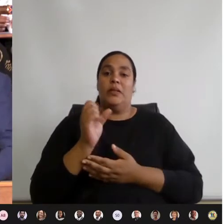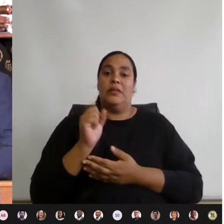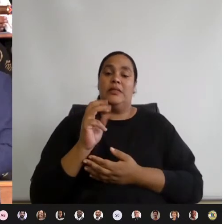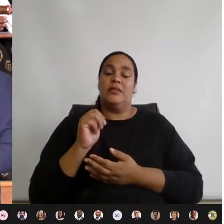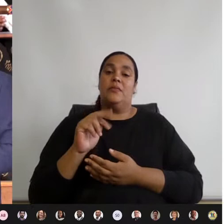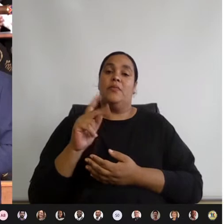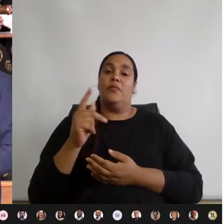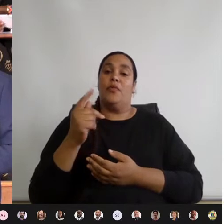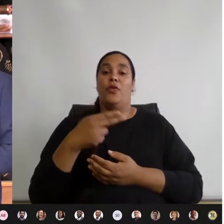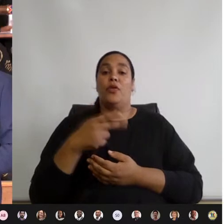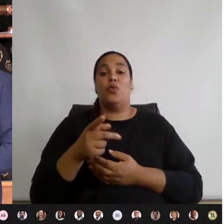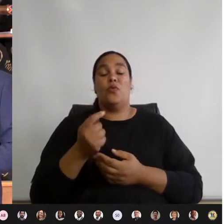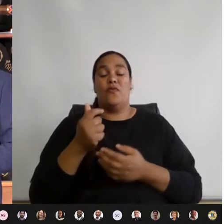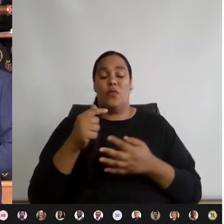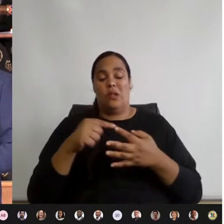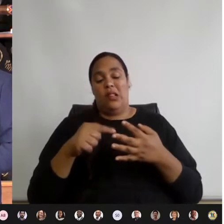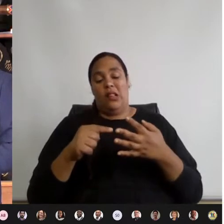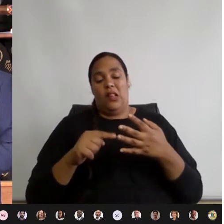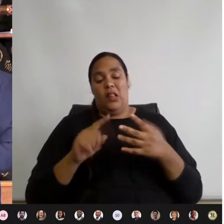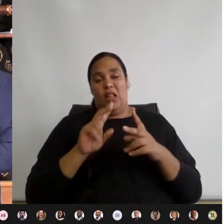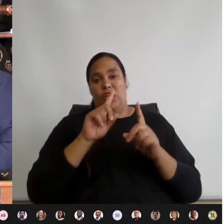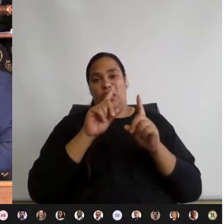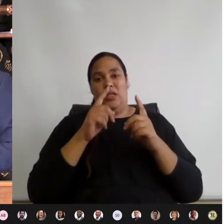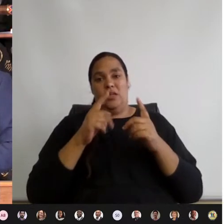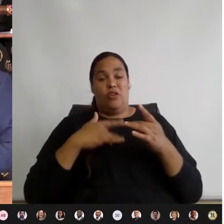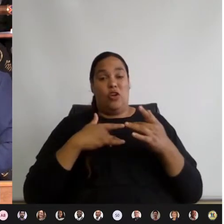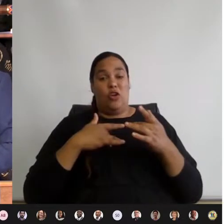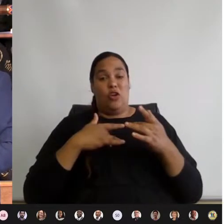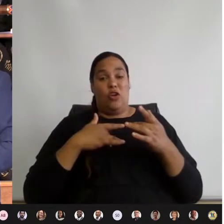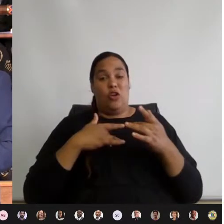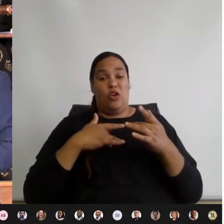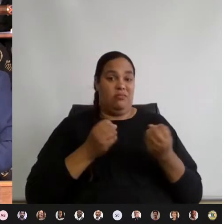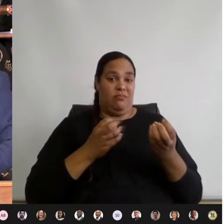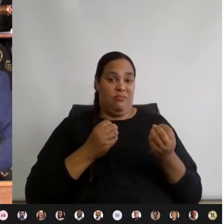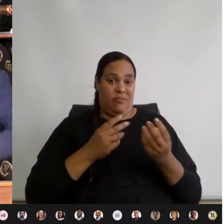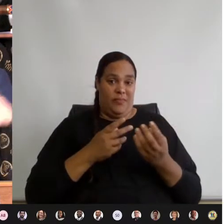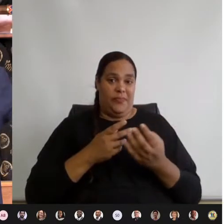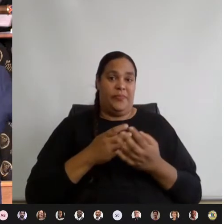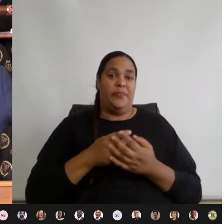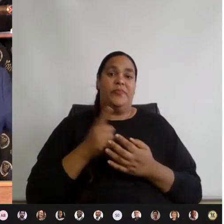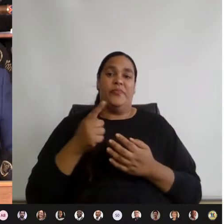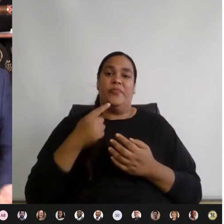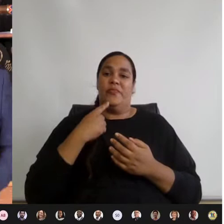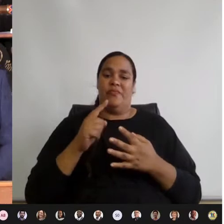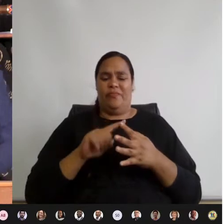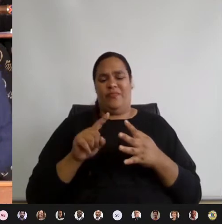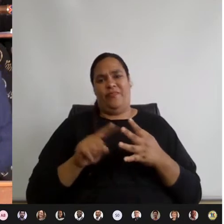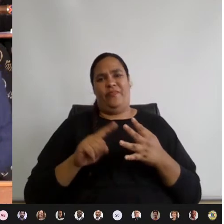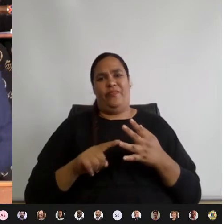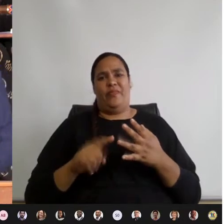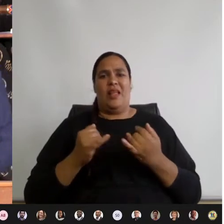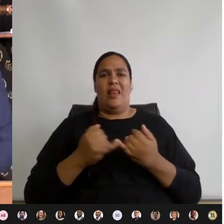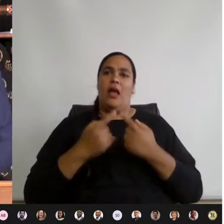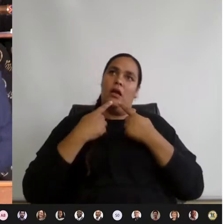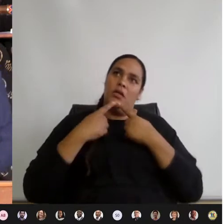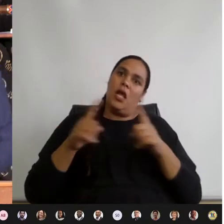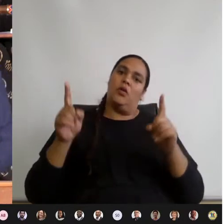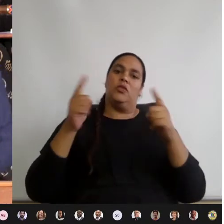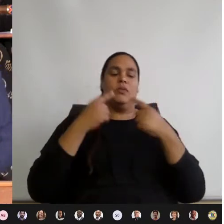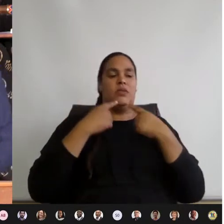you raise a couple of issues where you make these spurious sort of announcements